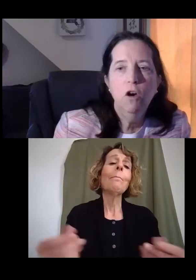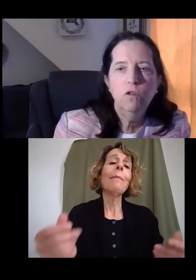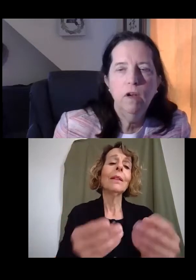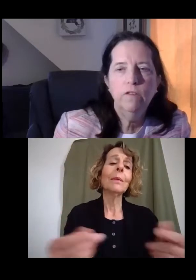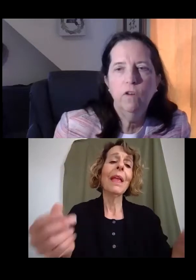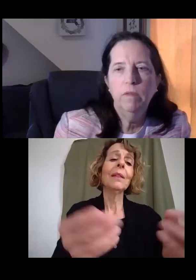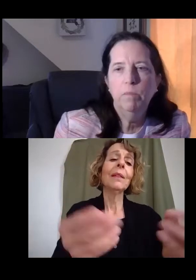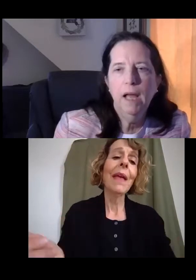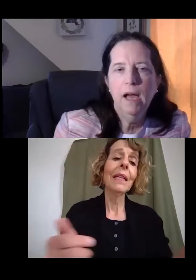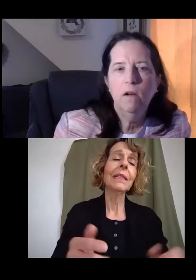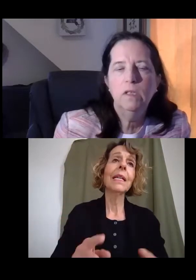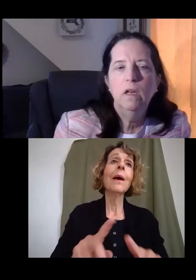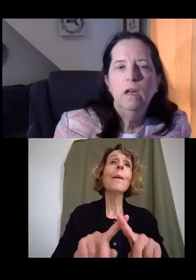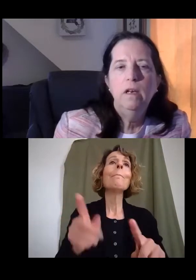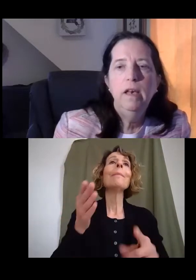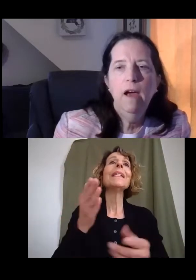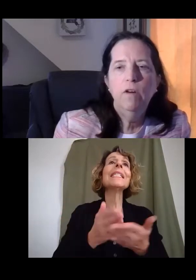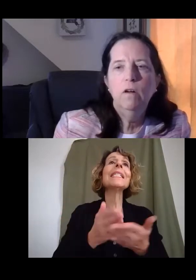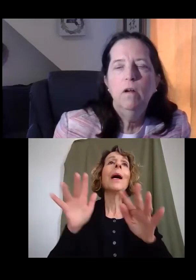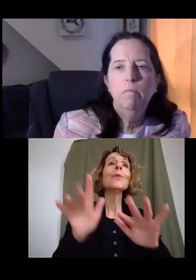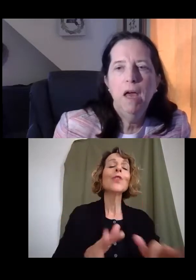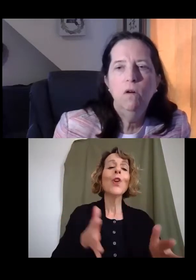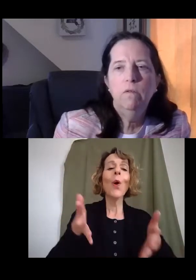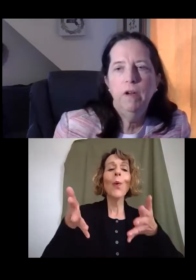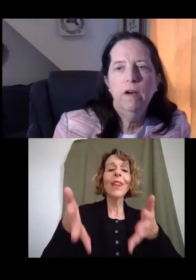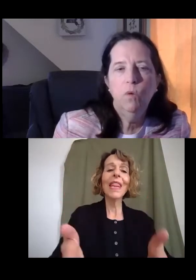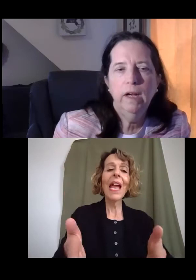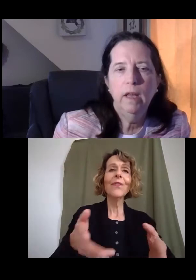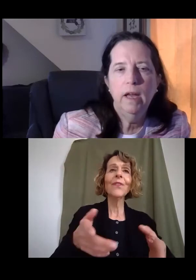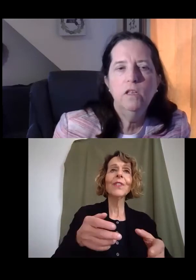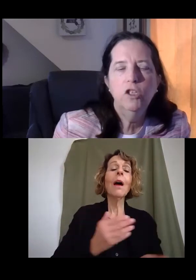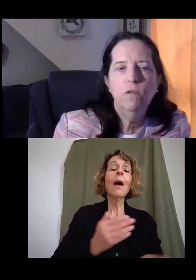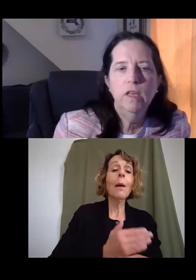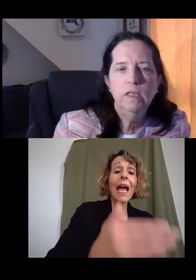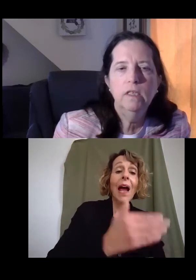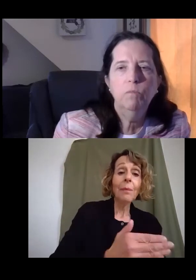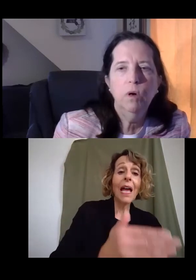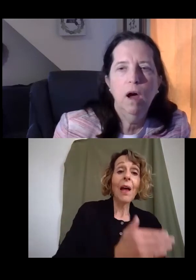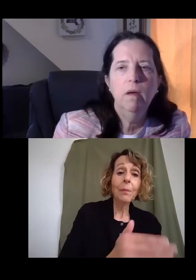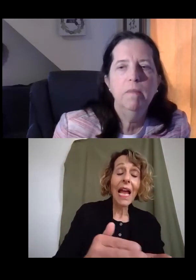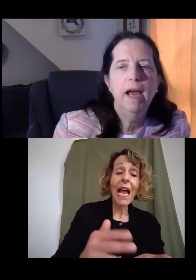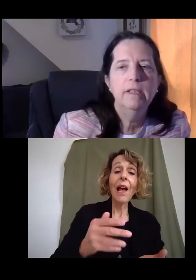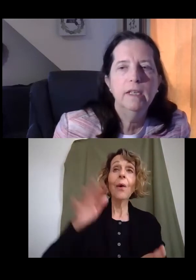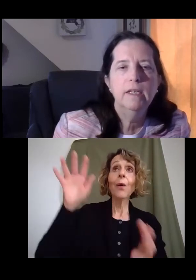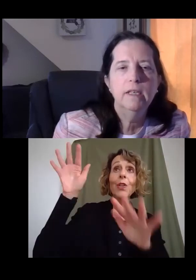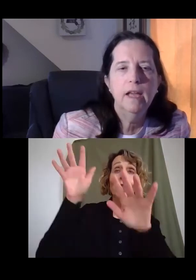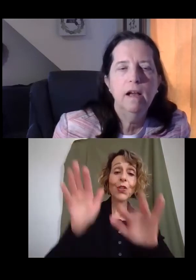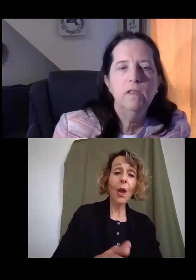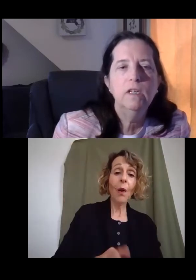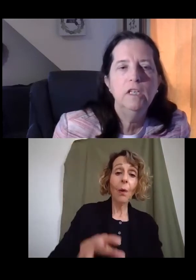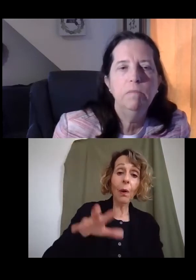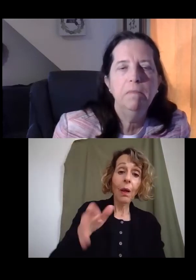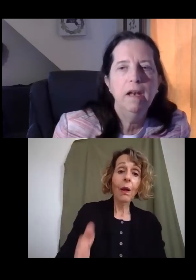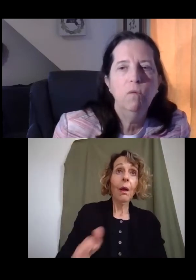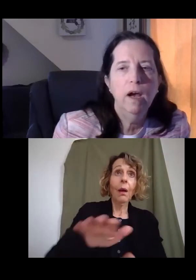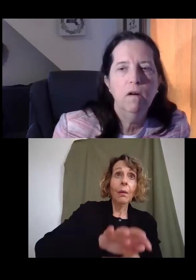the snow drifts from the plows never melt very quickly. So this is a problem that cities and towns